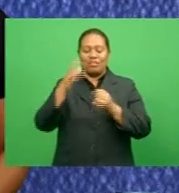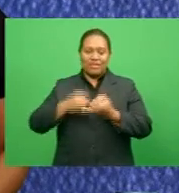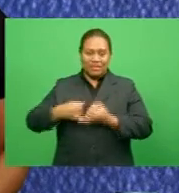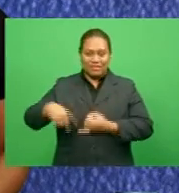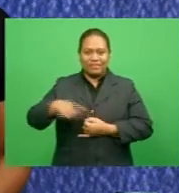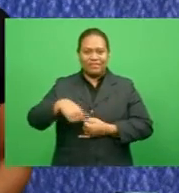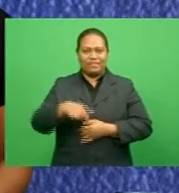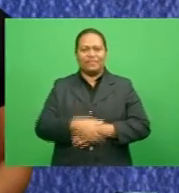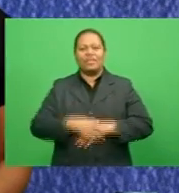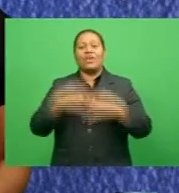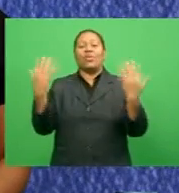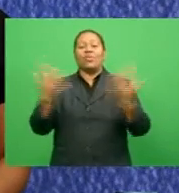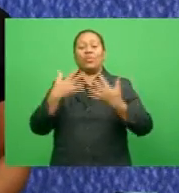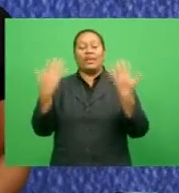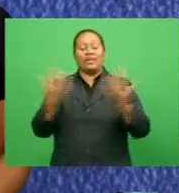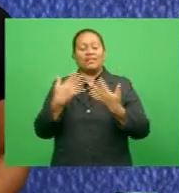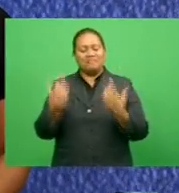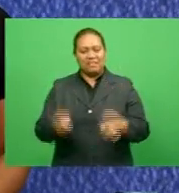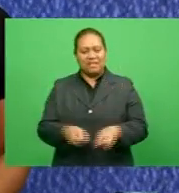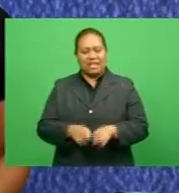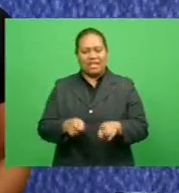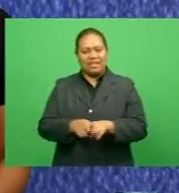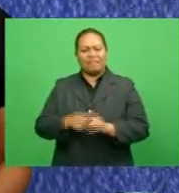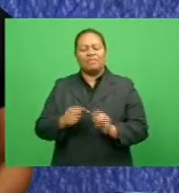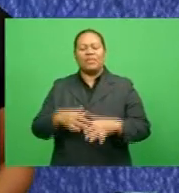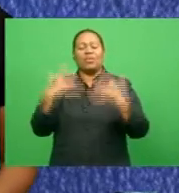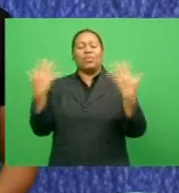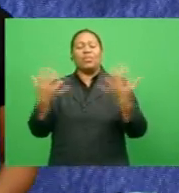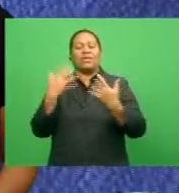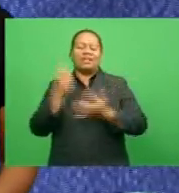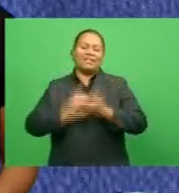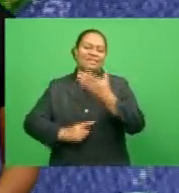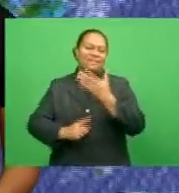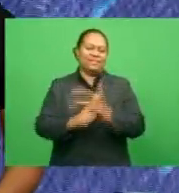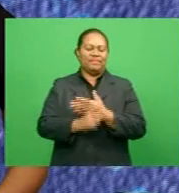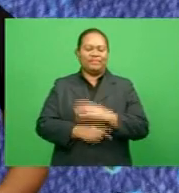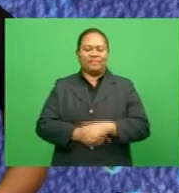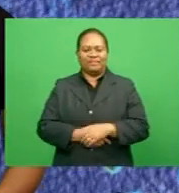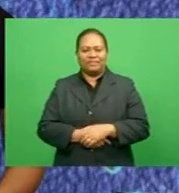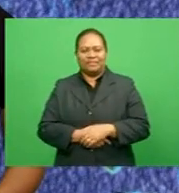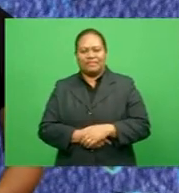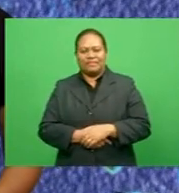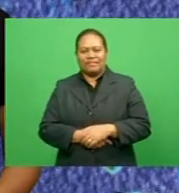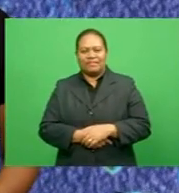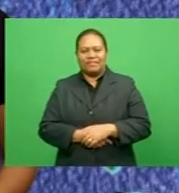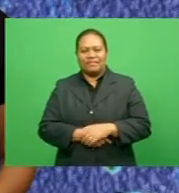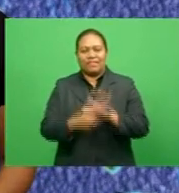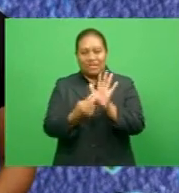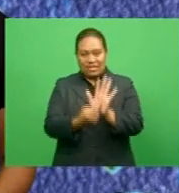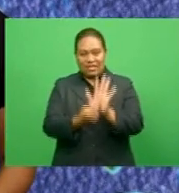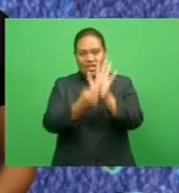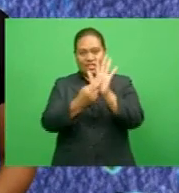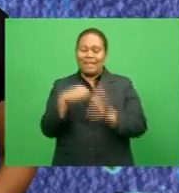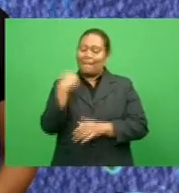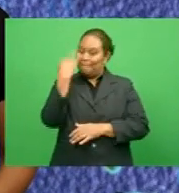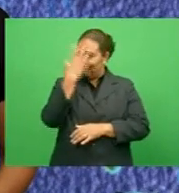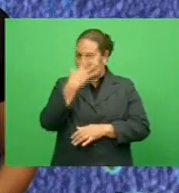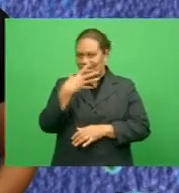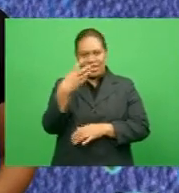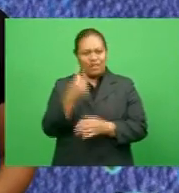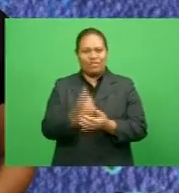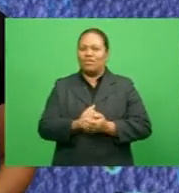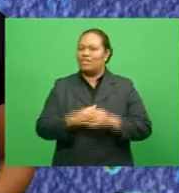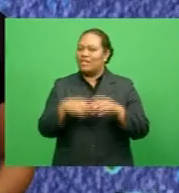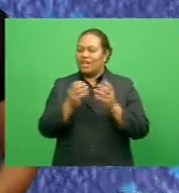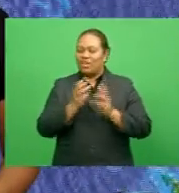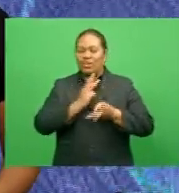Suva, windy and humid as well, but the winds took away the mugginess. And up north, beautiful weather resting in the